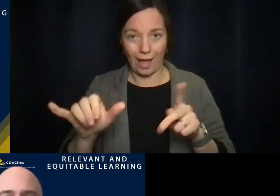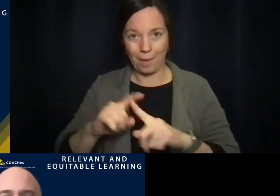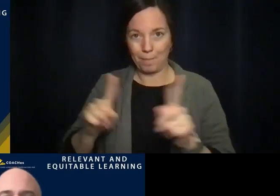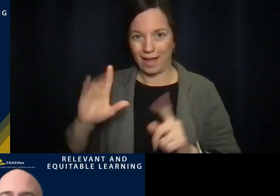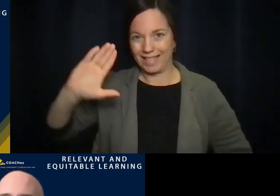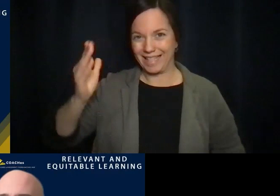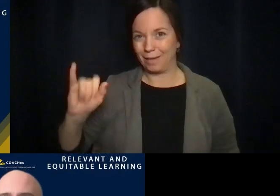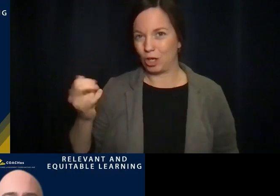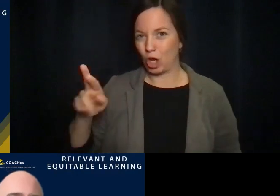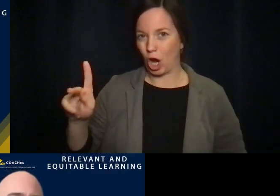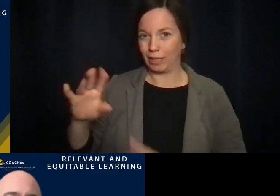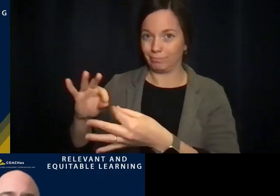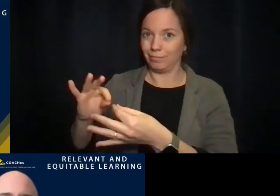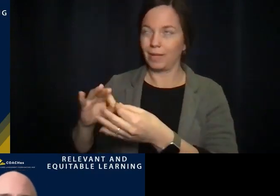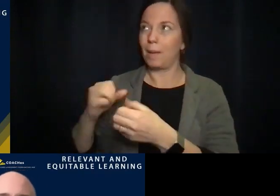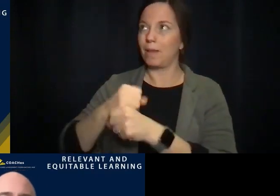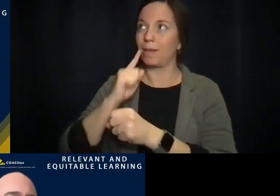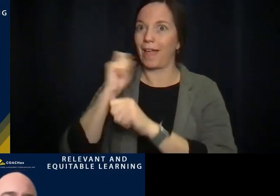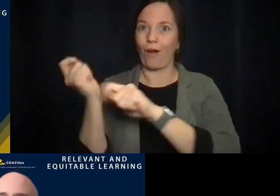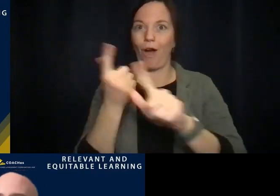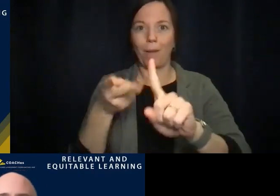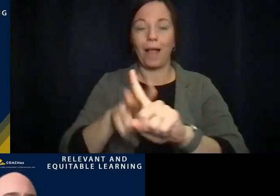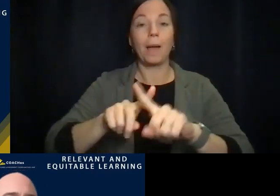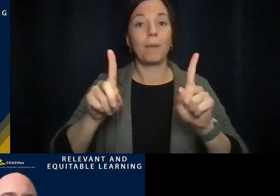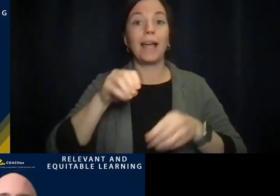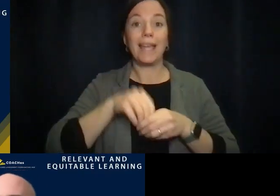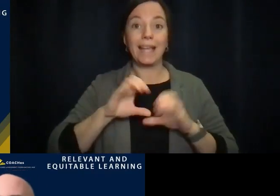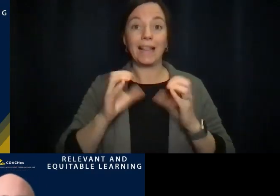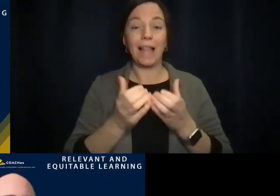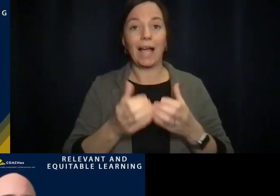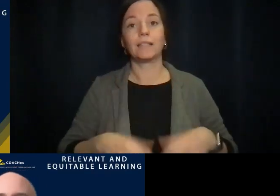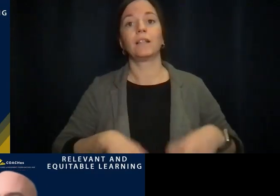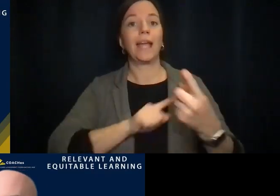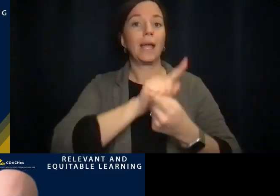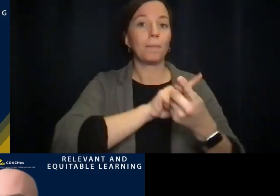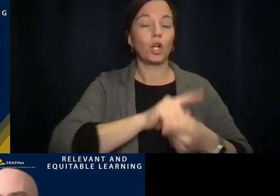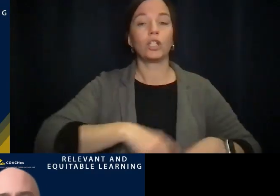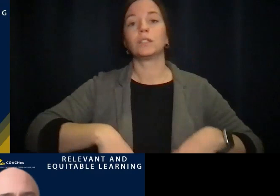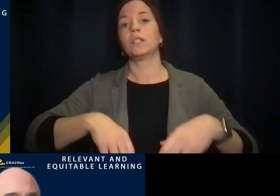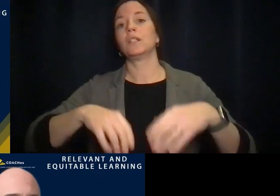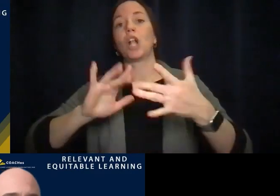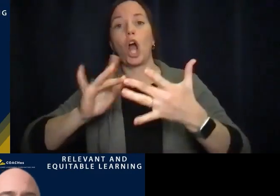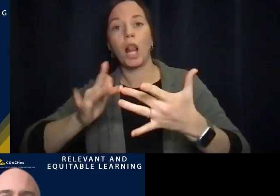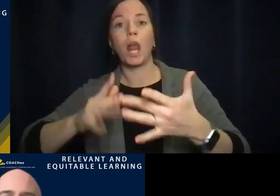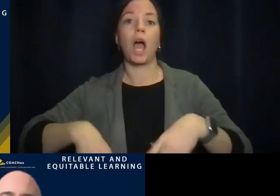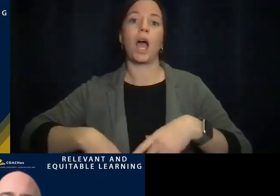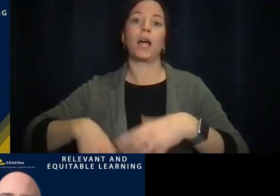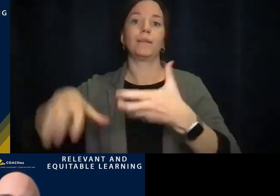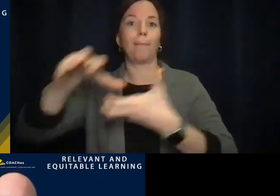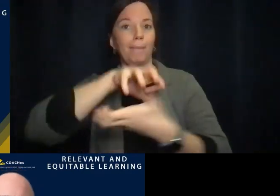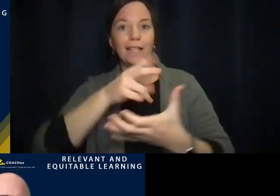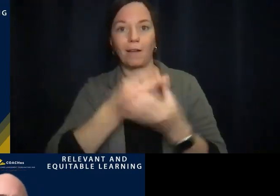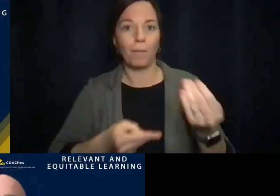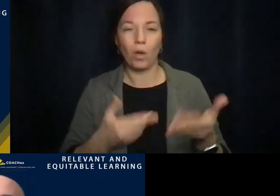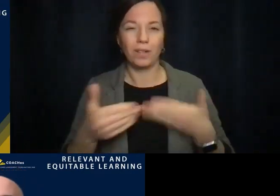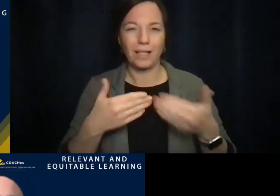like everybody does this. You're in a class, you're teaching either in person, online, live, hybrid, whatever modality you're in. And you're